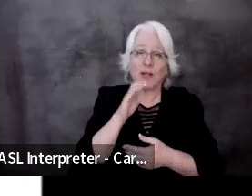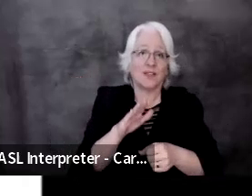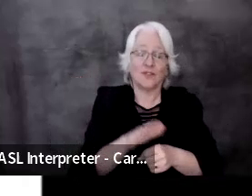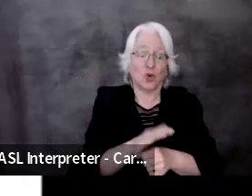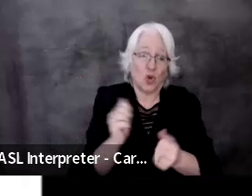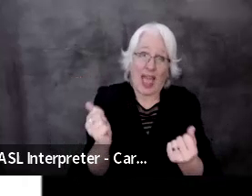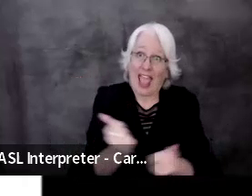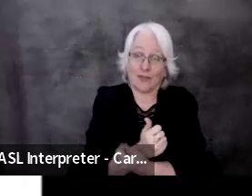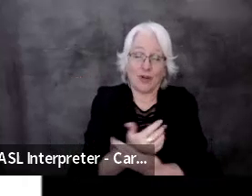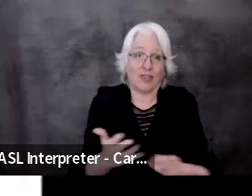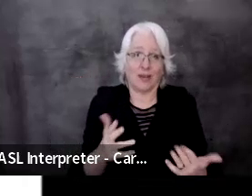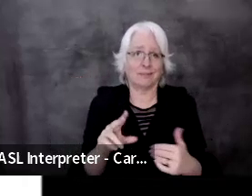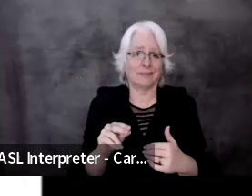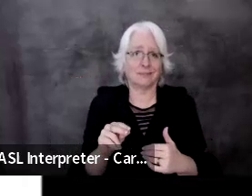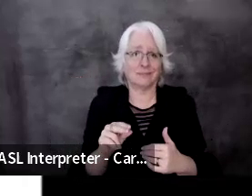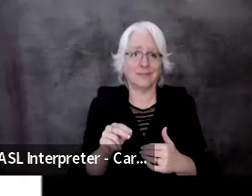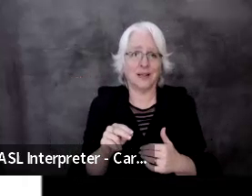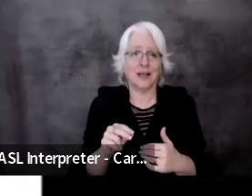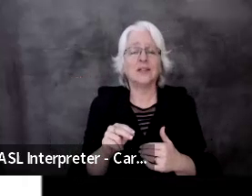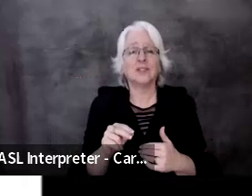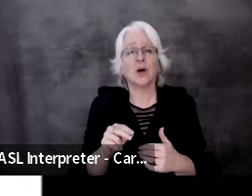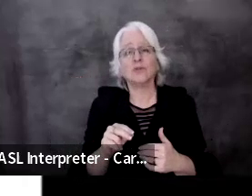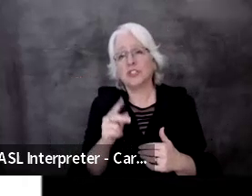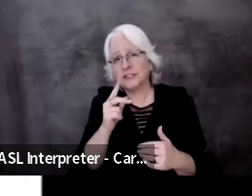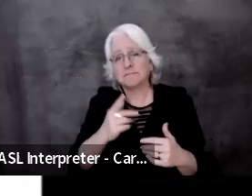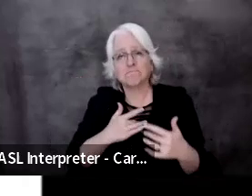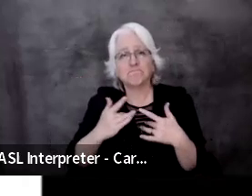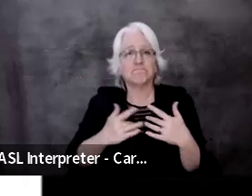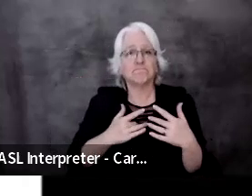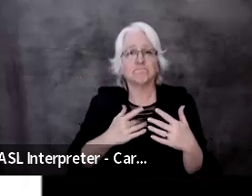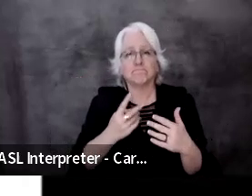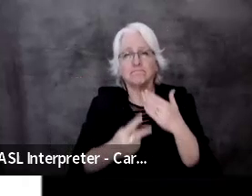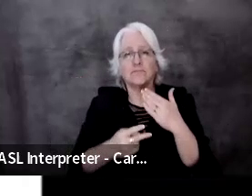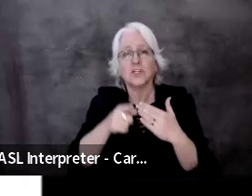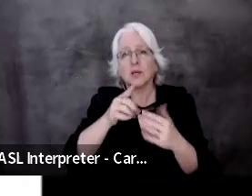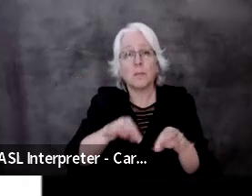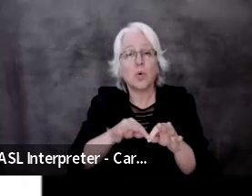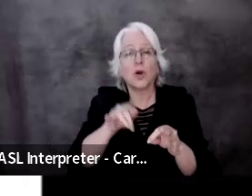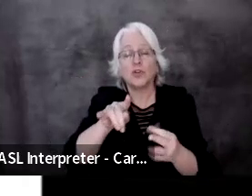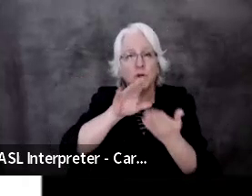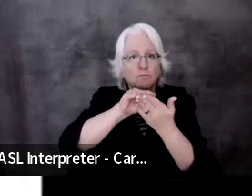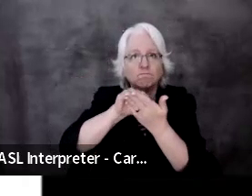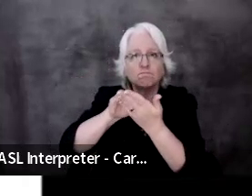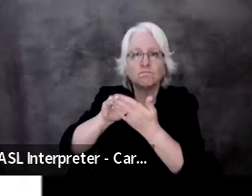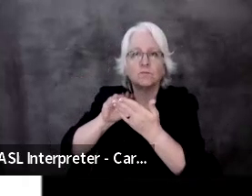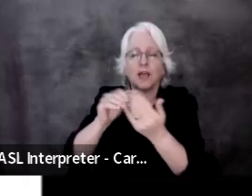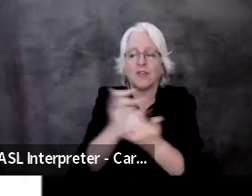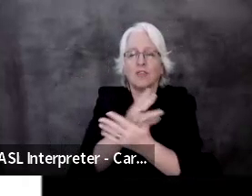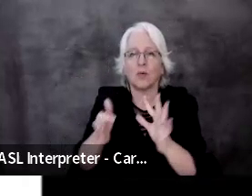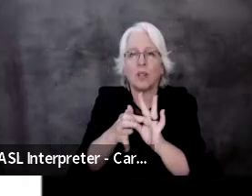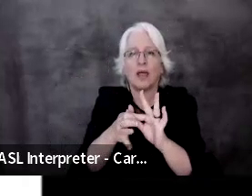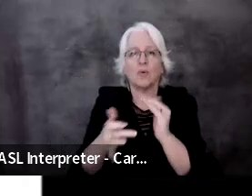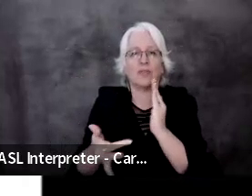everything. So let's look forward and become educated in regards to all the things technology-wise